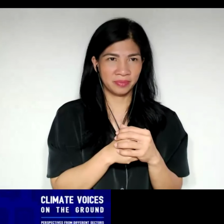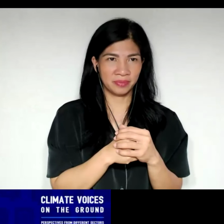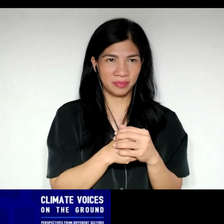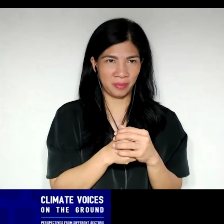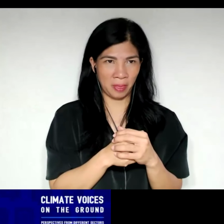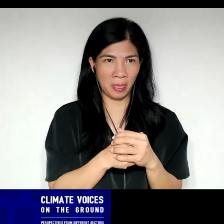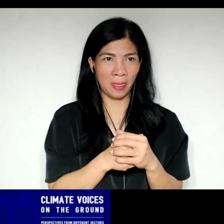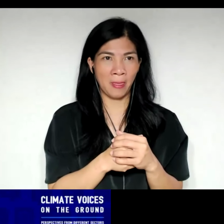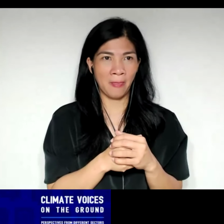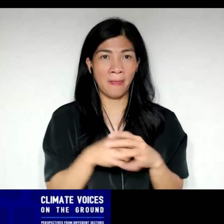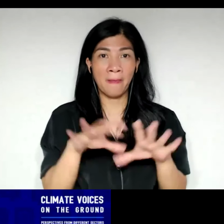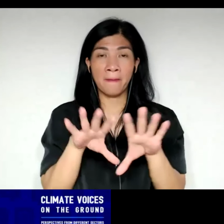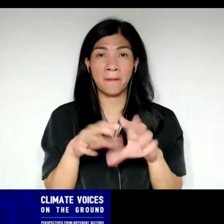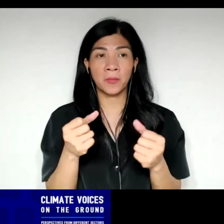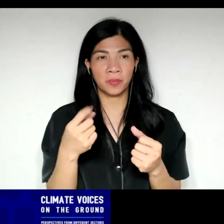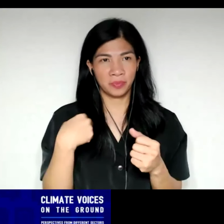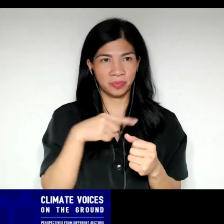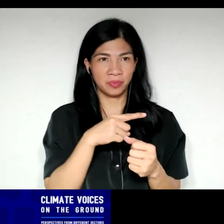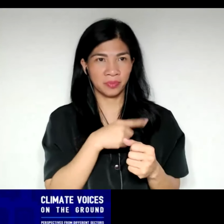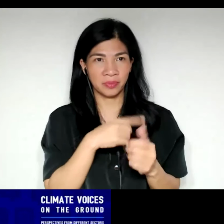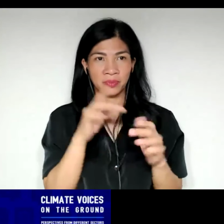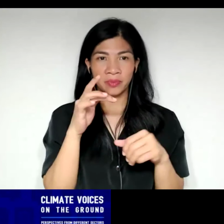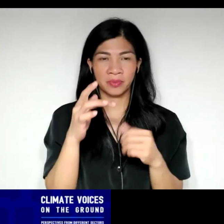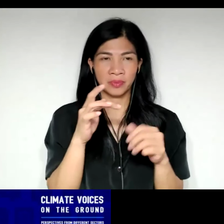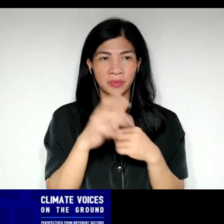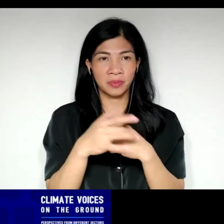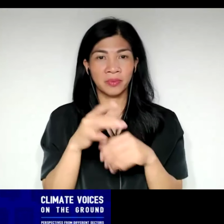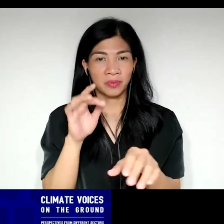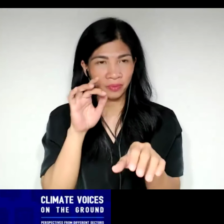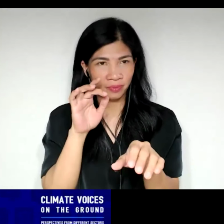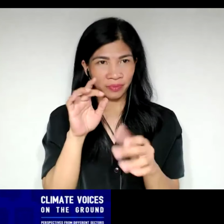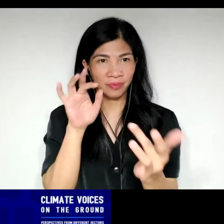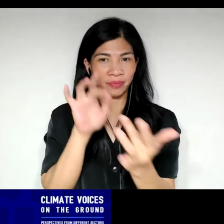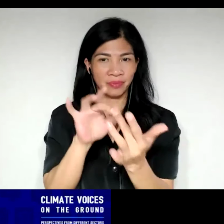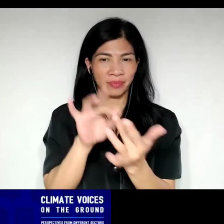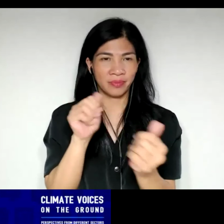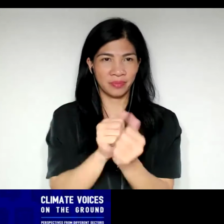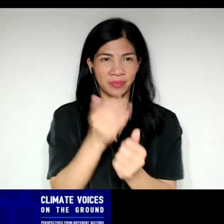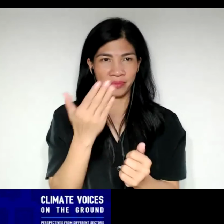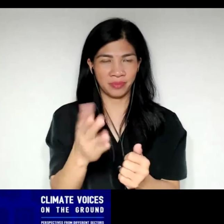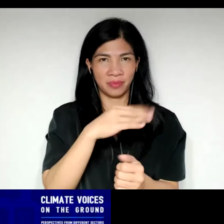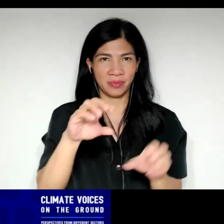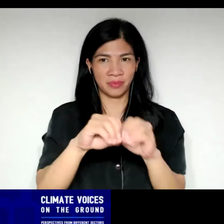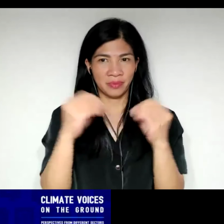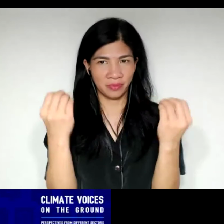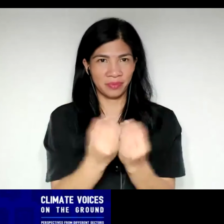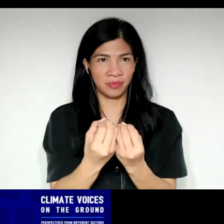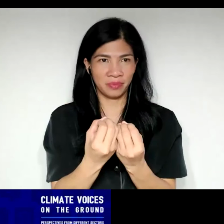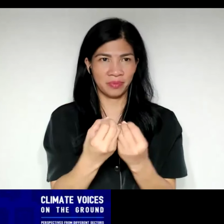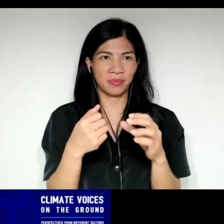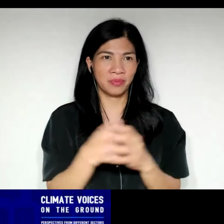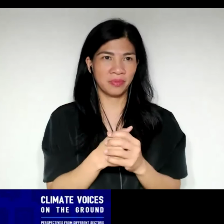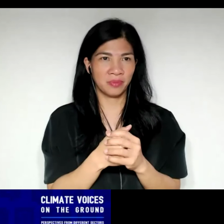the audience, how can they get in touch with you and your organization? I know there may be members